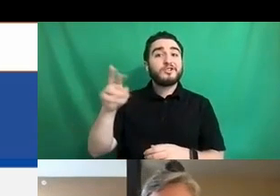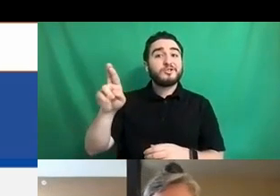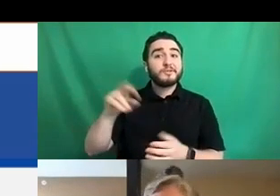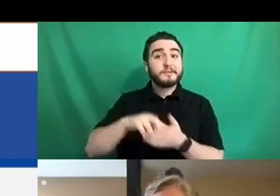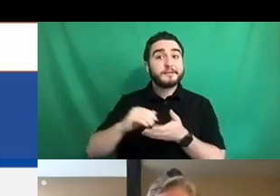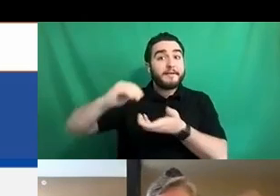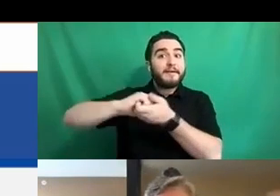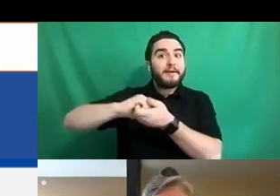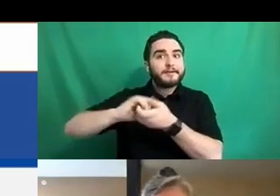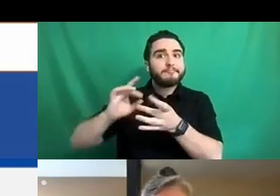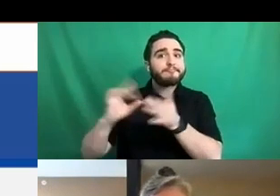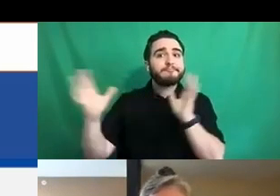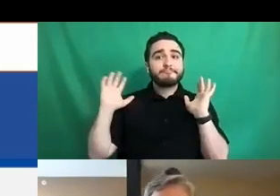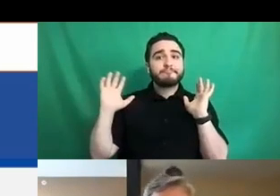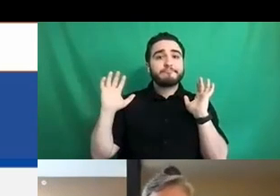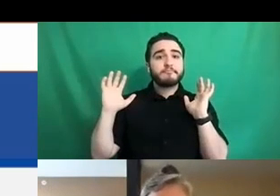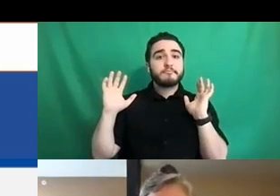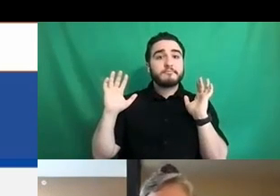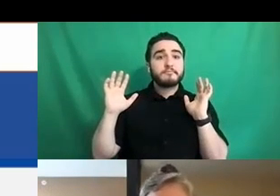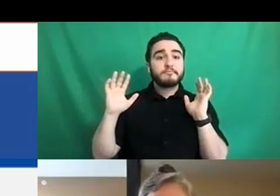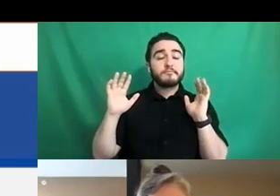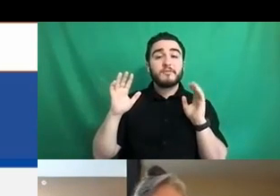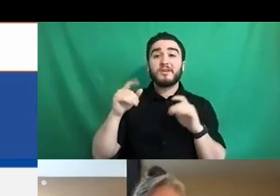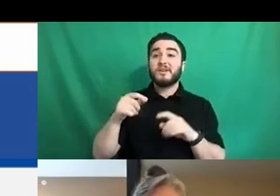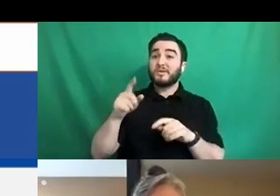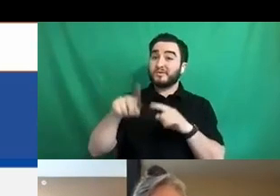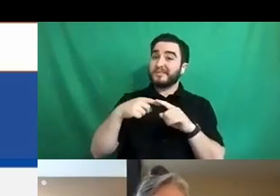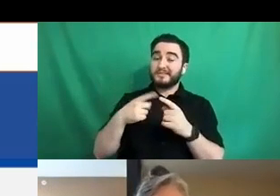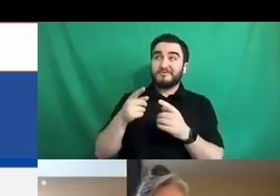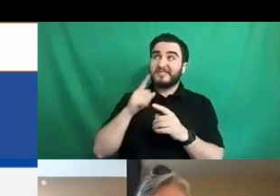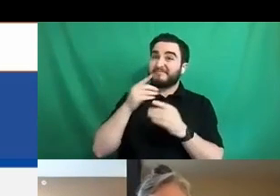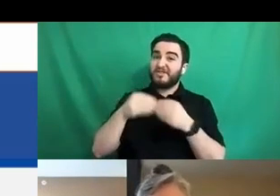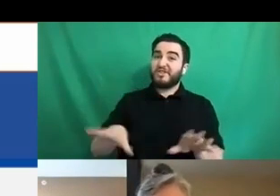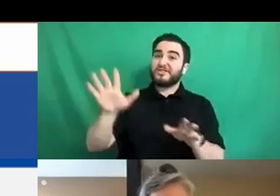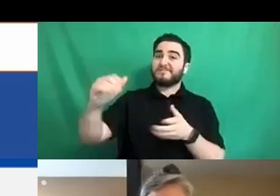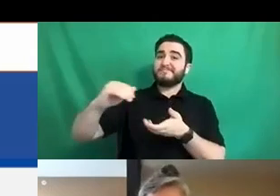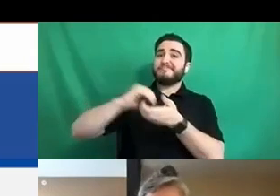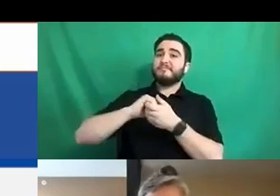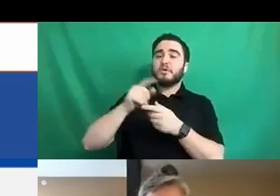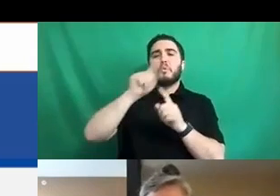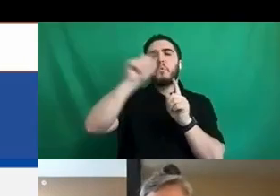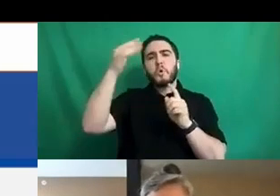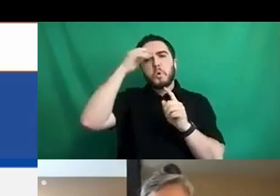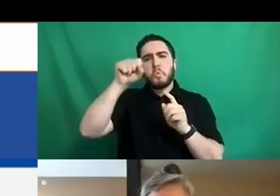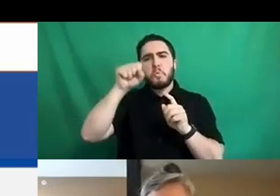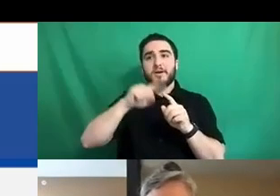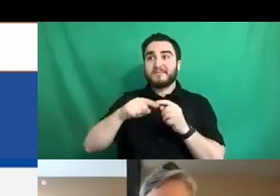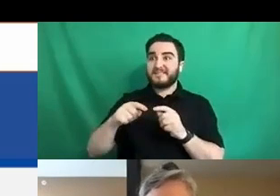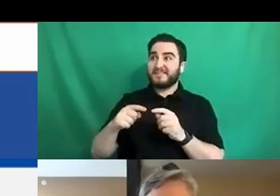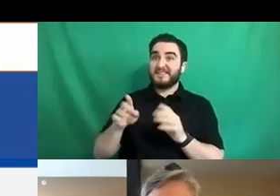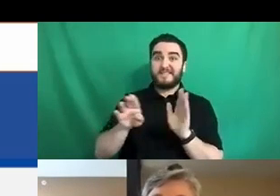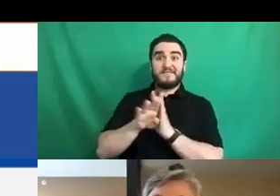We didn't know anybody in the building. Well, we know the people in the work floors, but we lost our partners in the development process of these